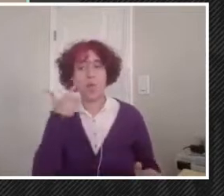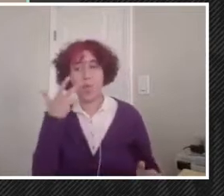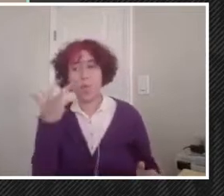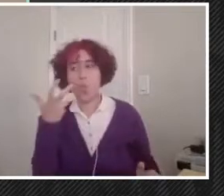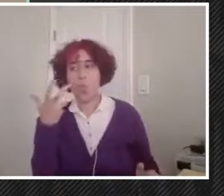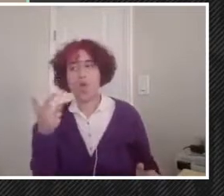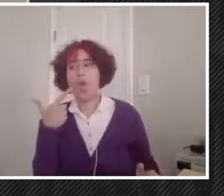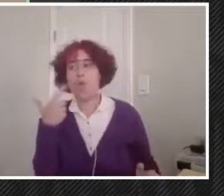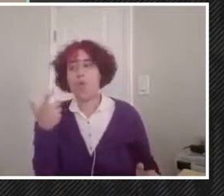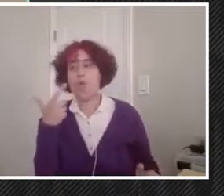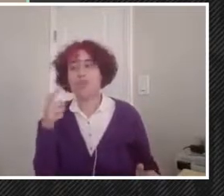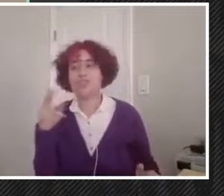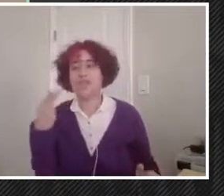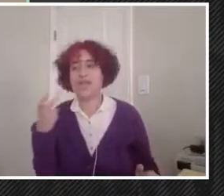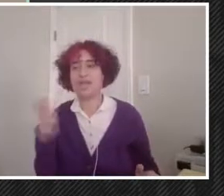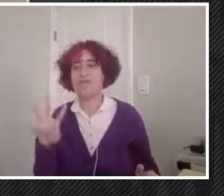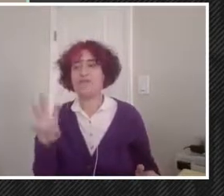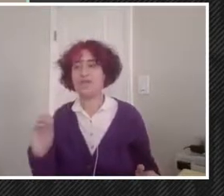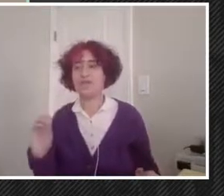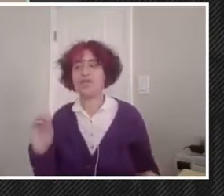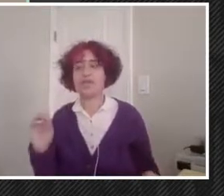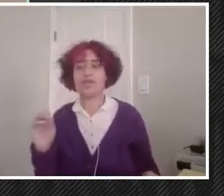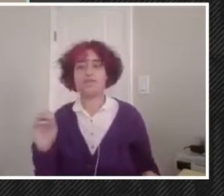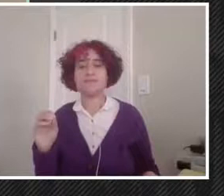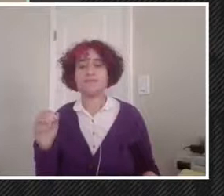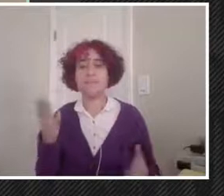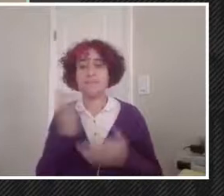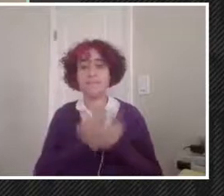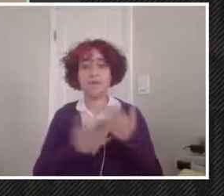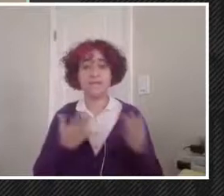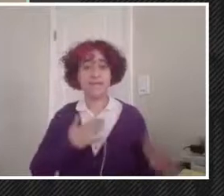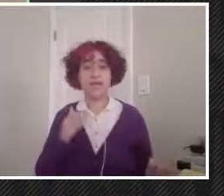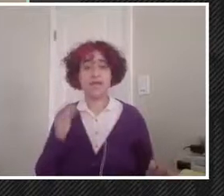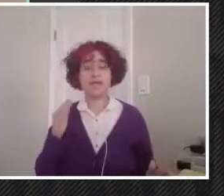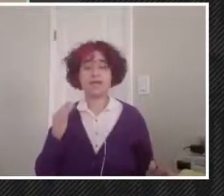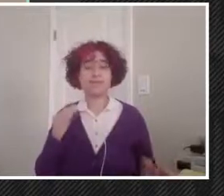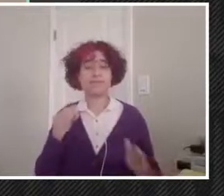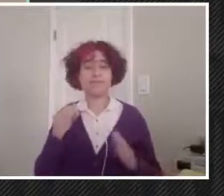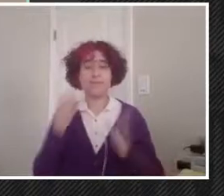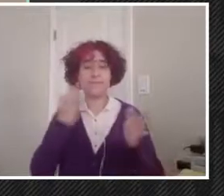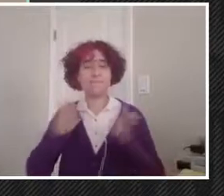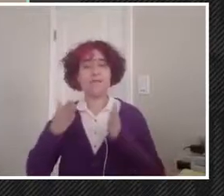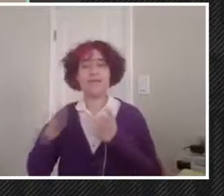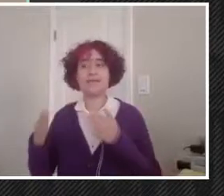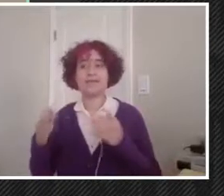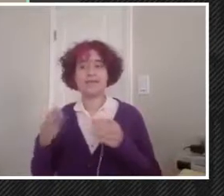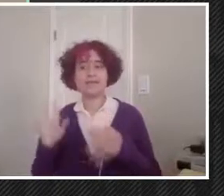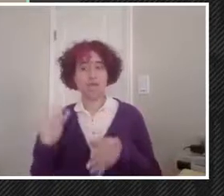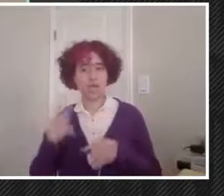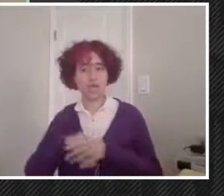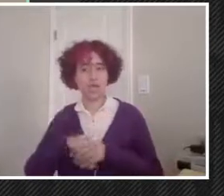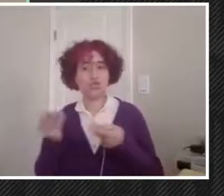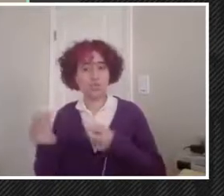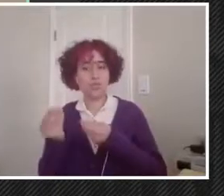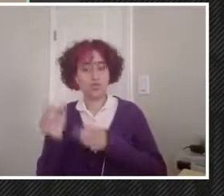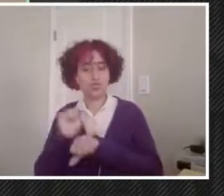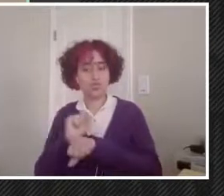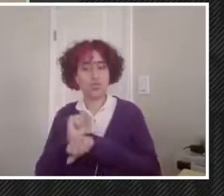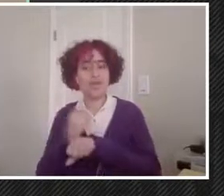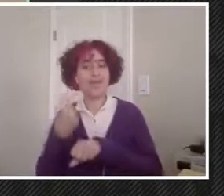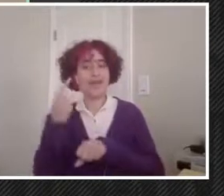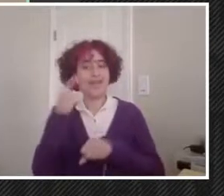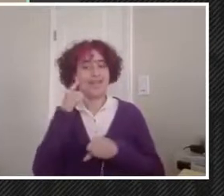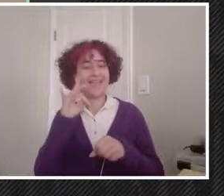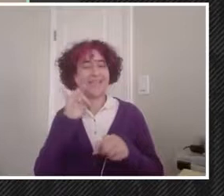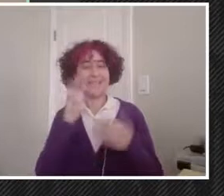my docket includes reparations work, and it's easy, and I think it's easy for us to not appreciate the